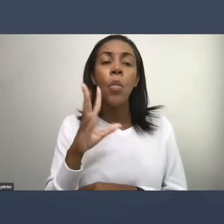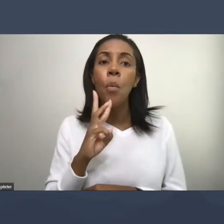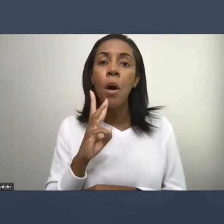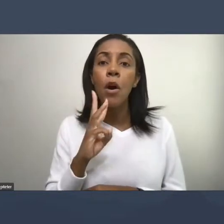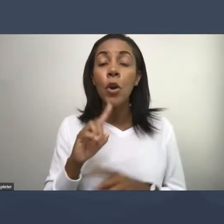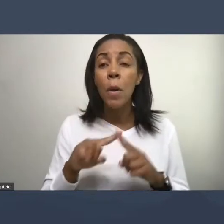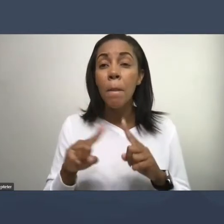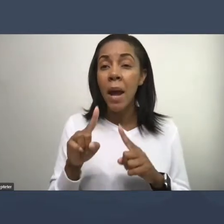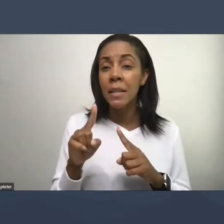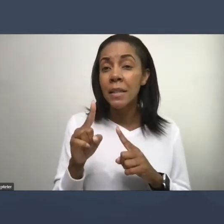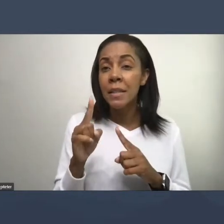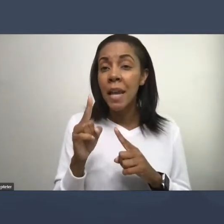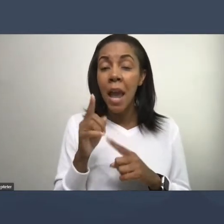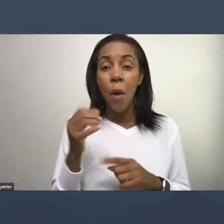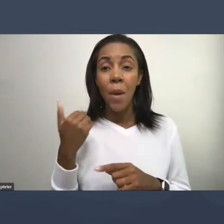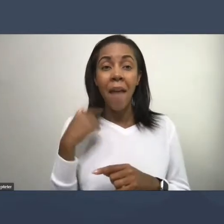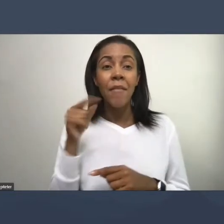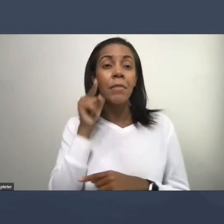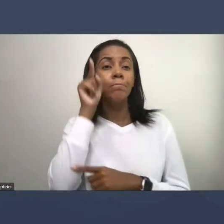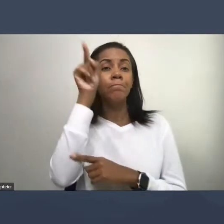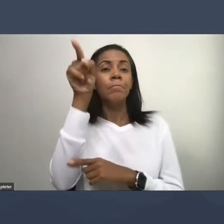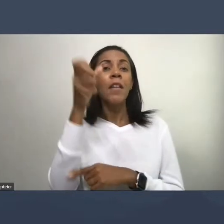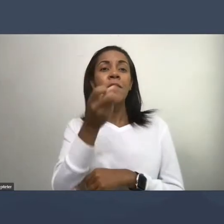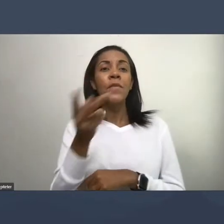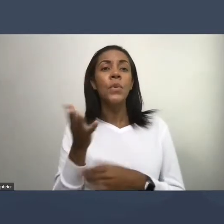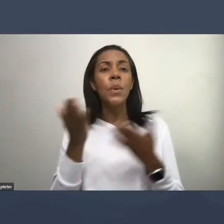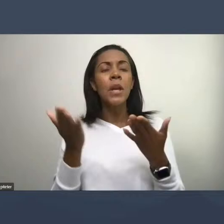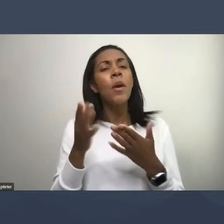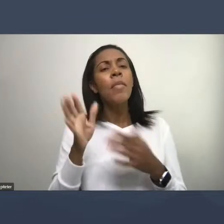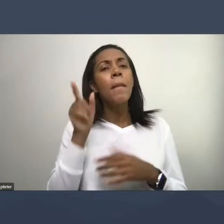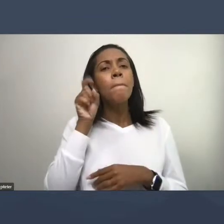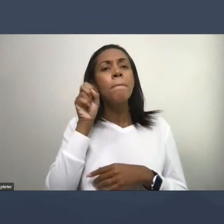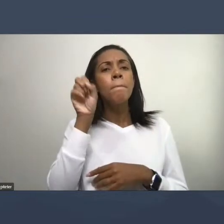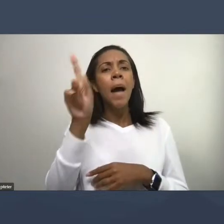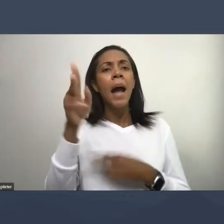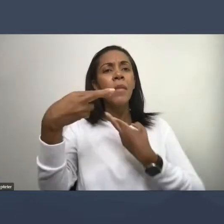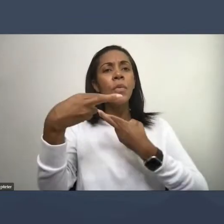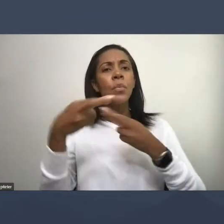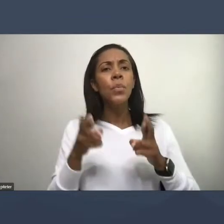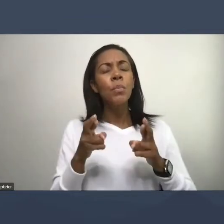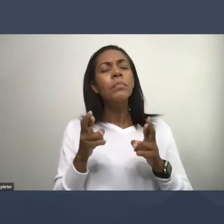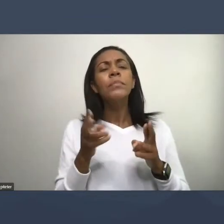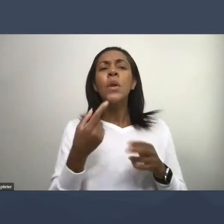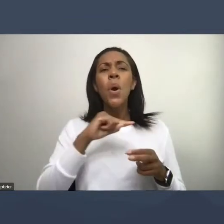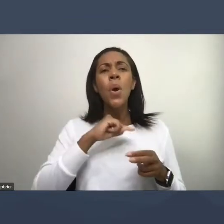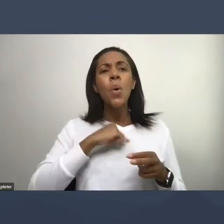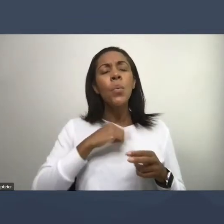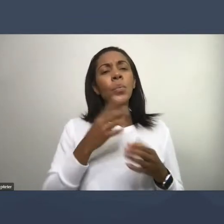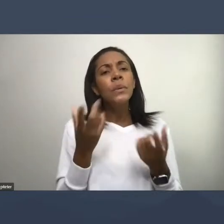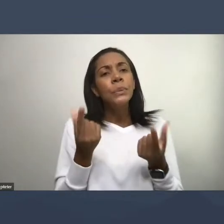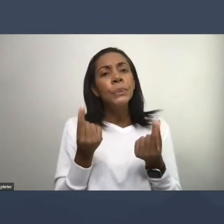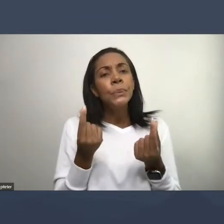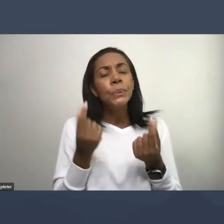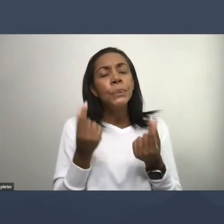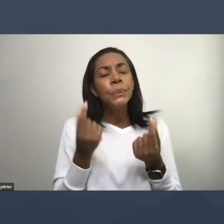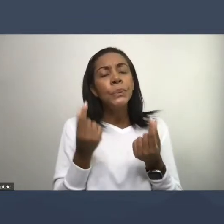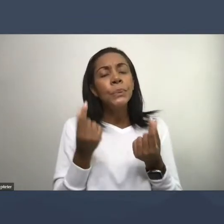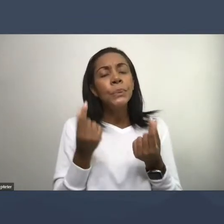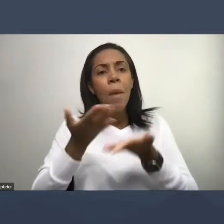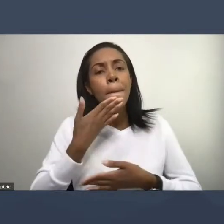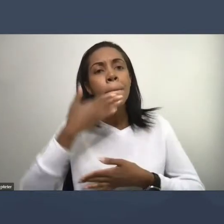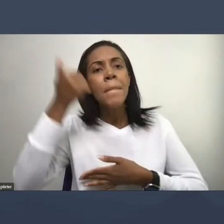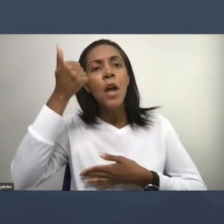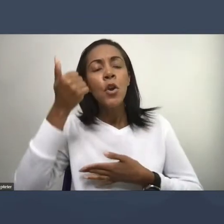Director Connect is in the back of the room, what can we do and provide better communication